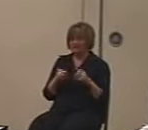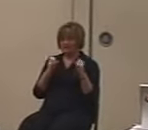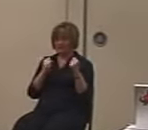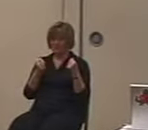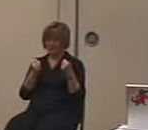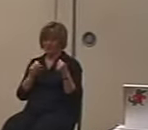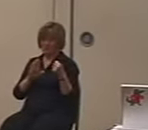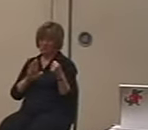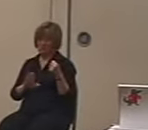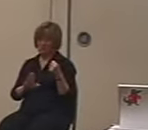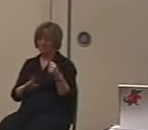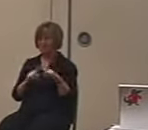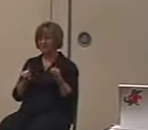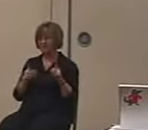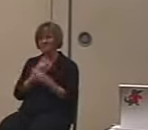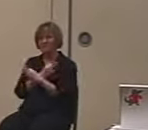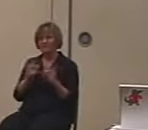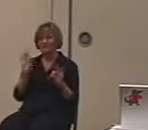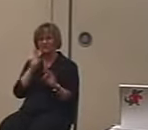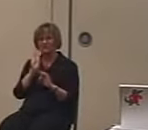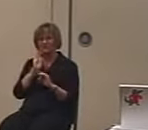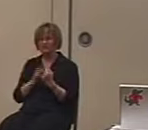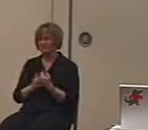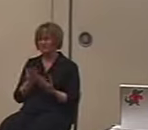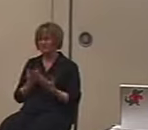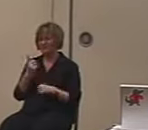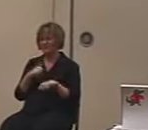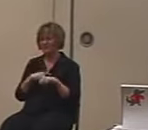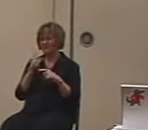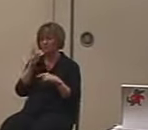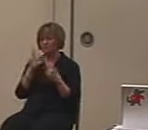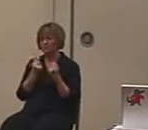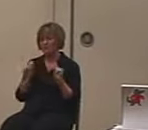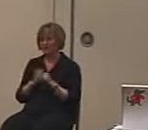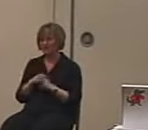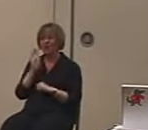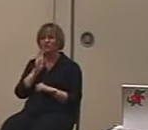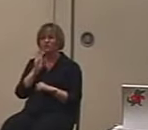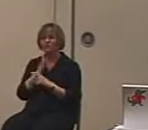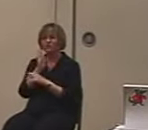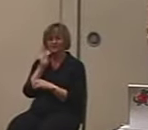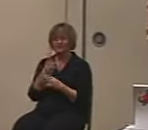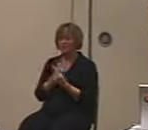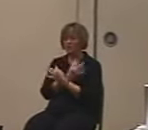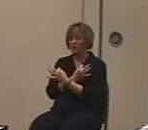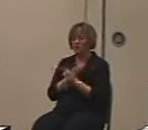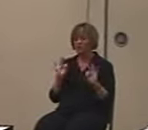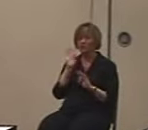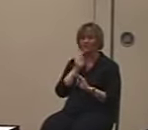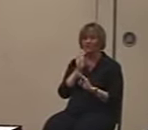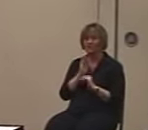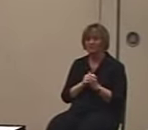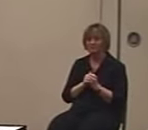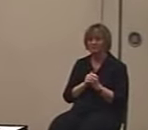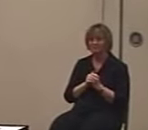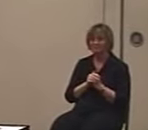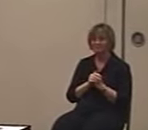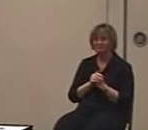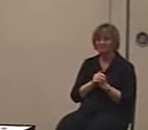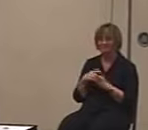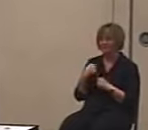again. But free beer, well, I better try this one just once. What is that free beer? That's us going over there and